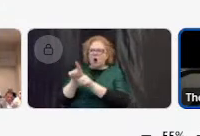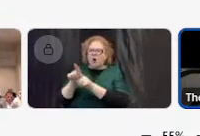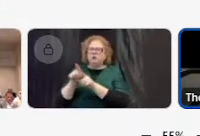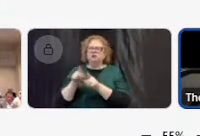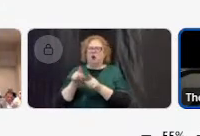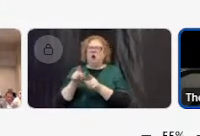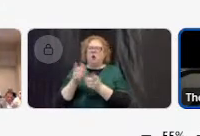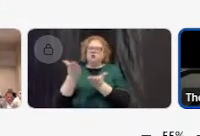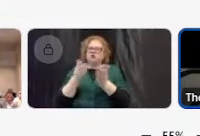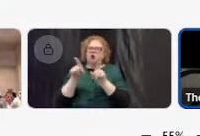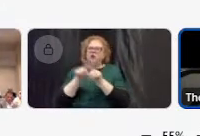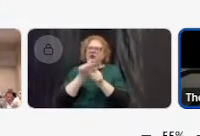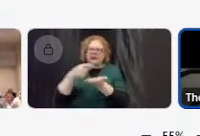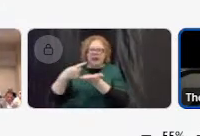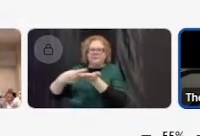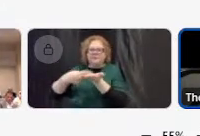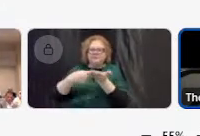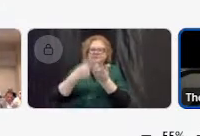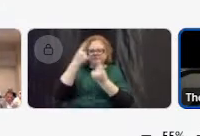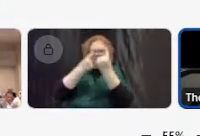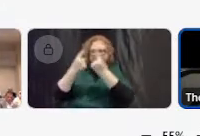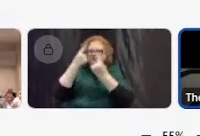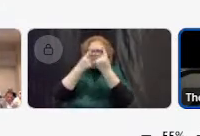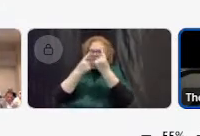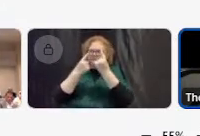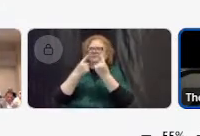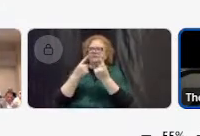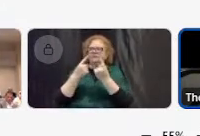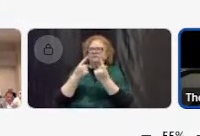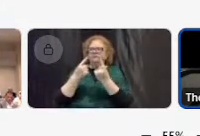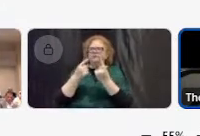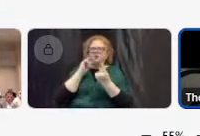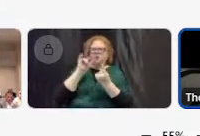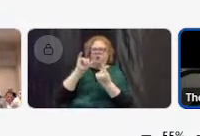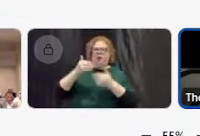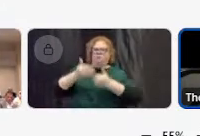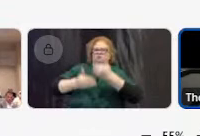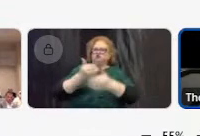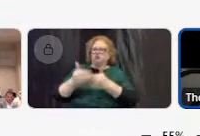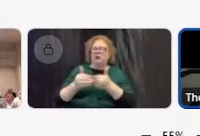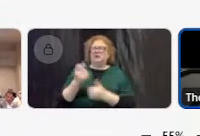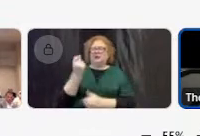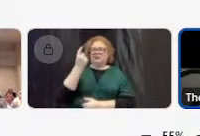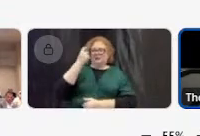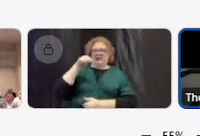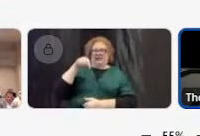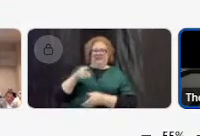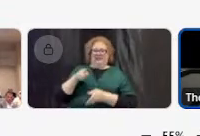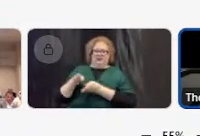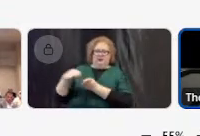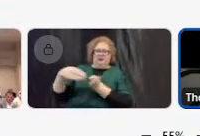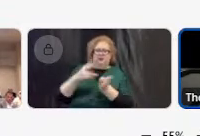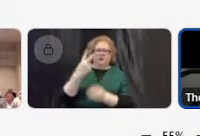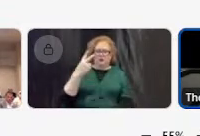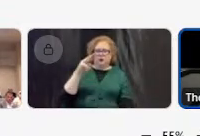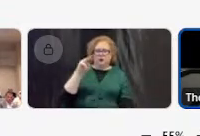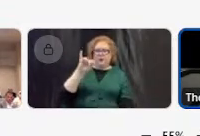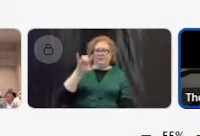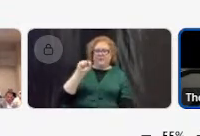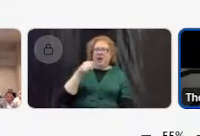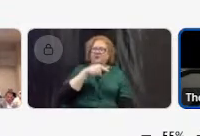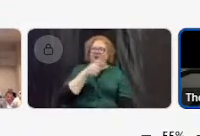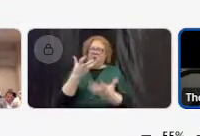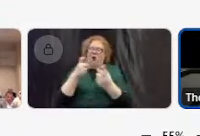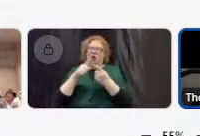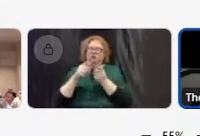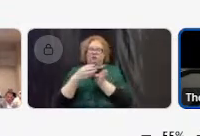that specific right-of-way. And I observe to you that this thing is 2 miles long, and yet the realignment that is being proposed